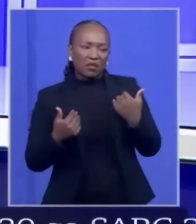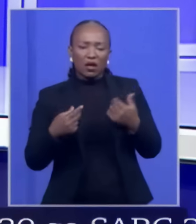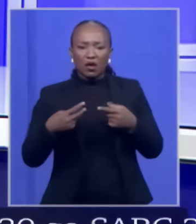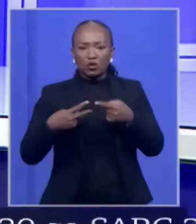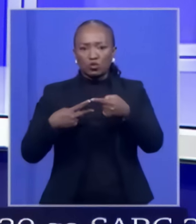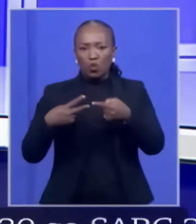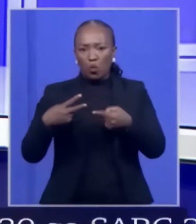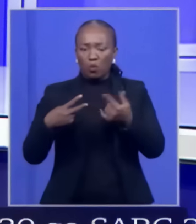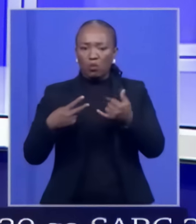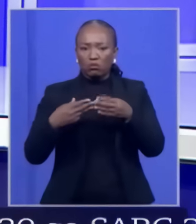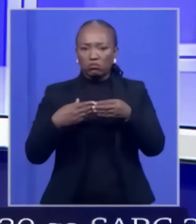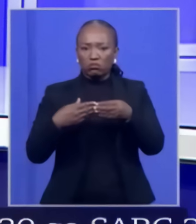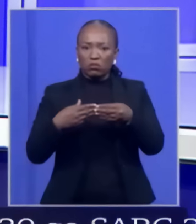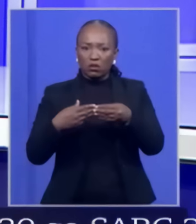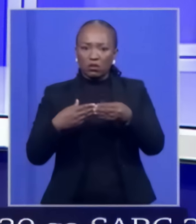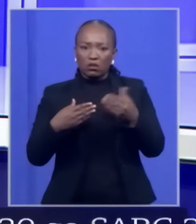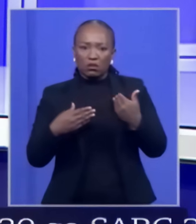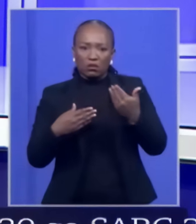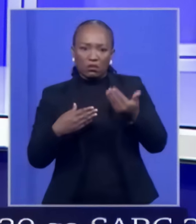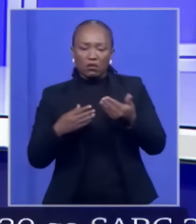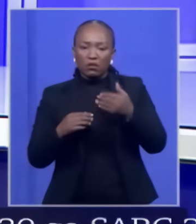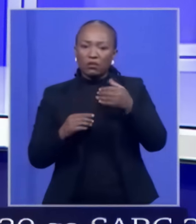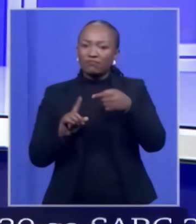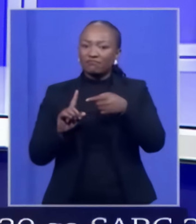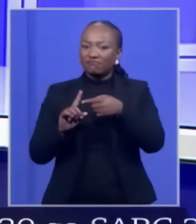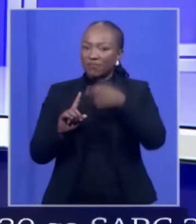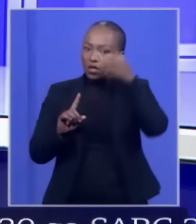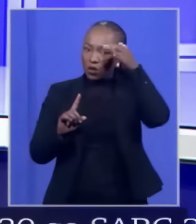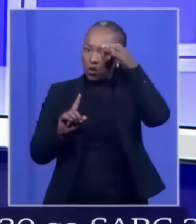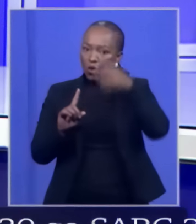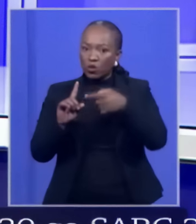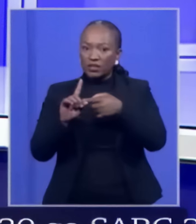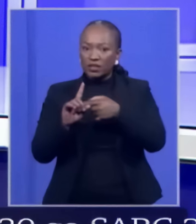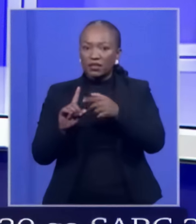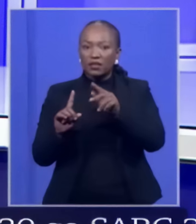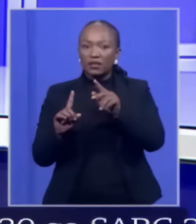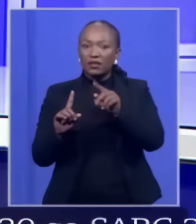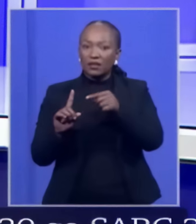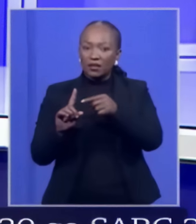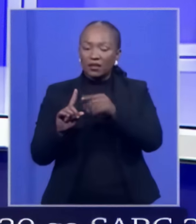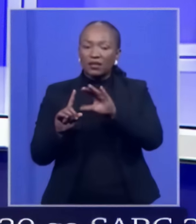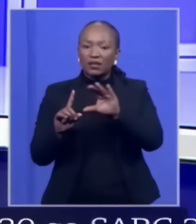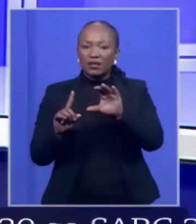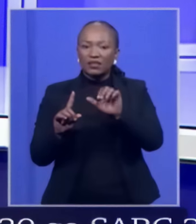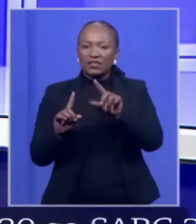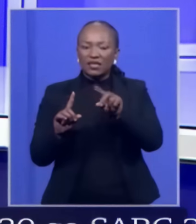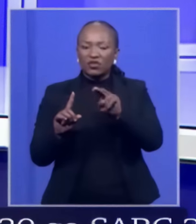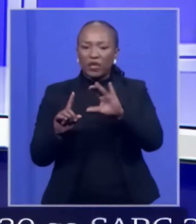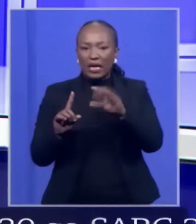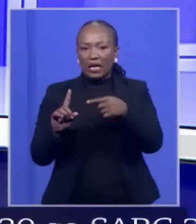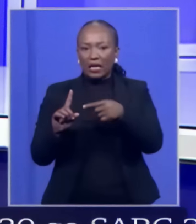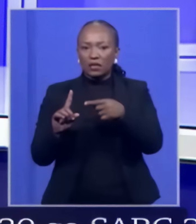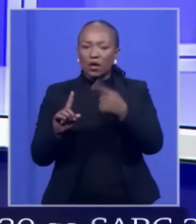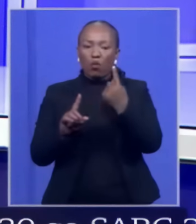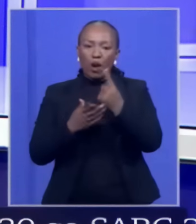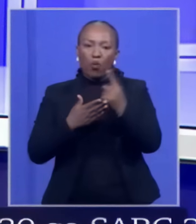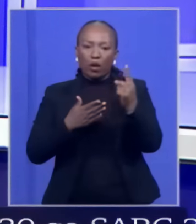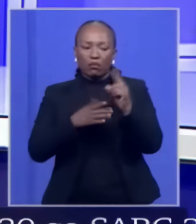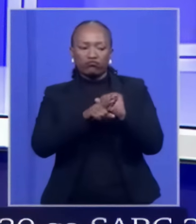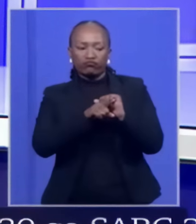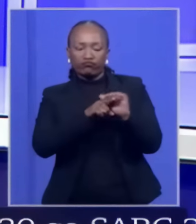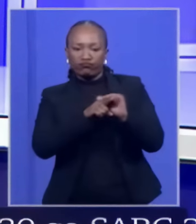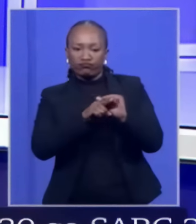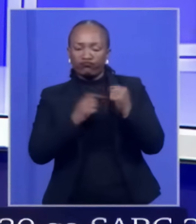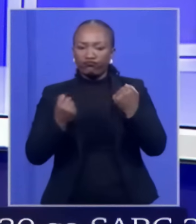di dirogago pele go fihla ga bjalo. Mothuša mohlahli Cedric Kaze o re ba bile le beke ka moka go itukišetša papadi e fela